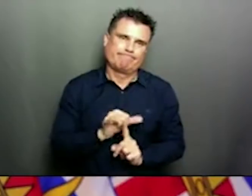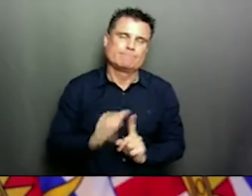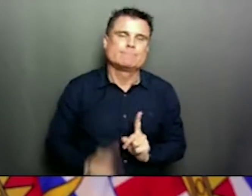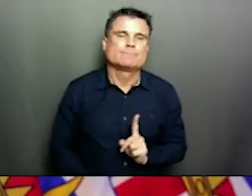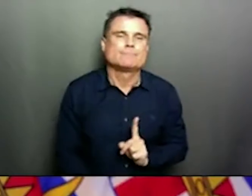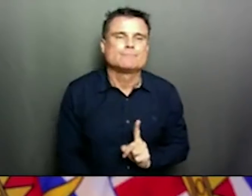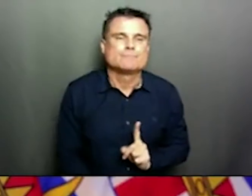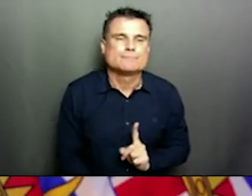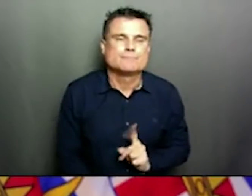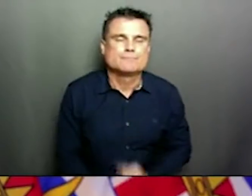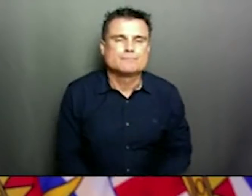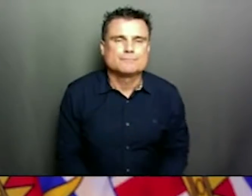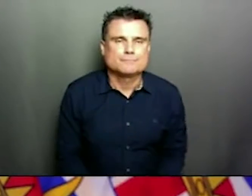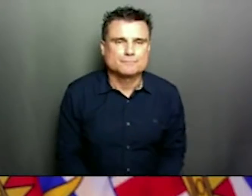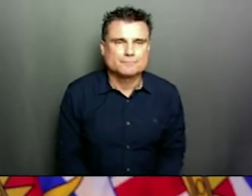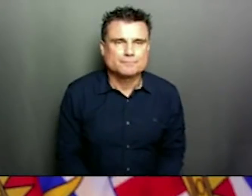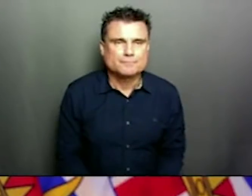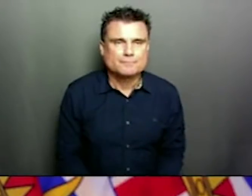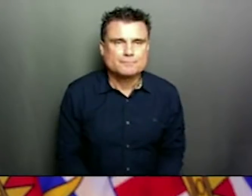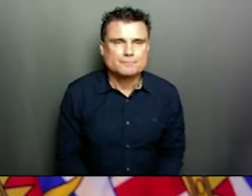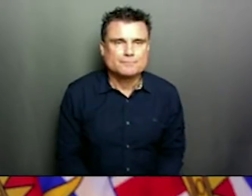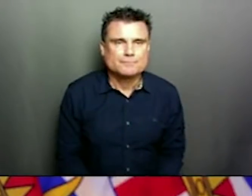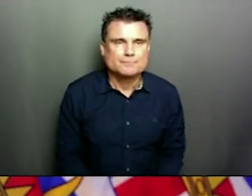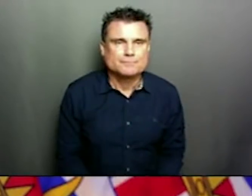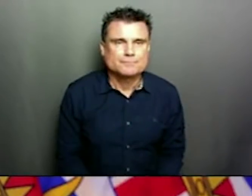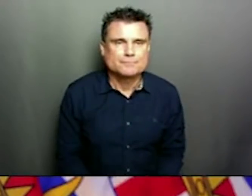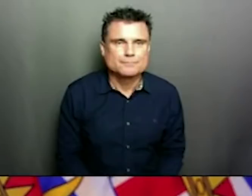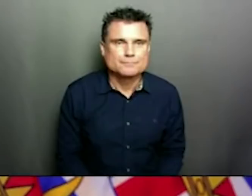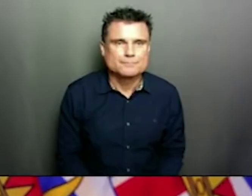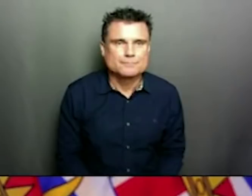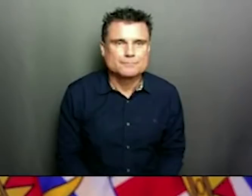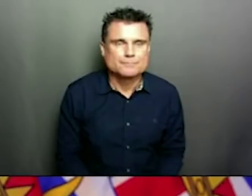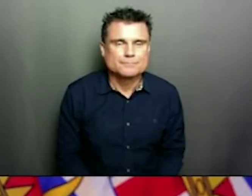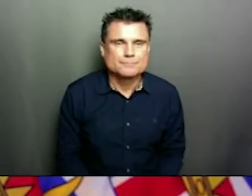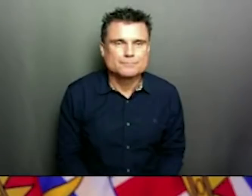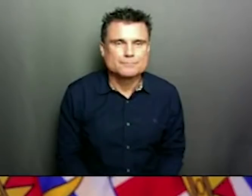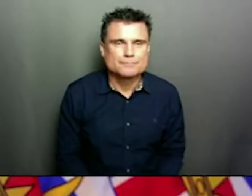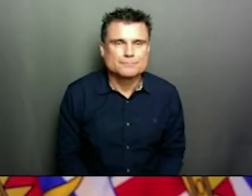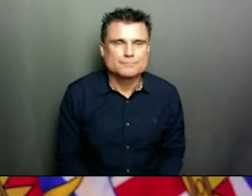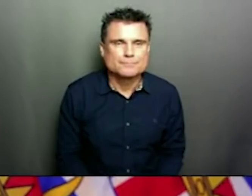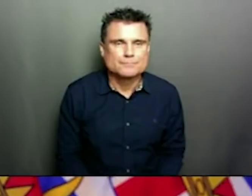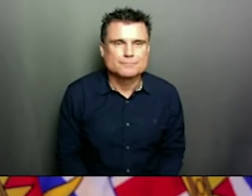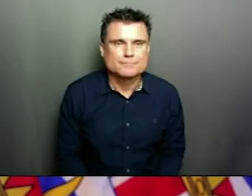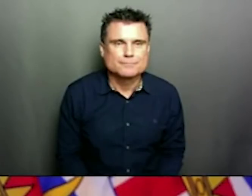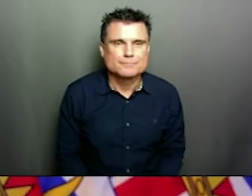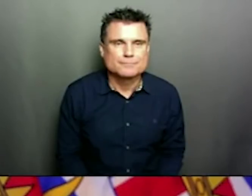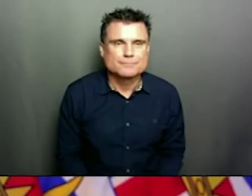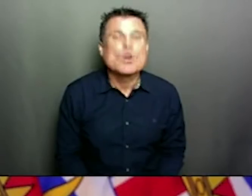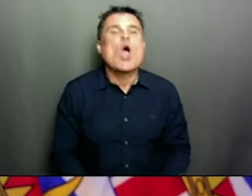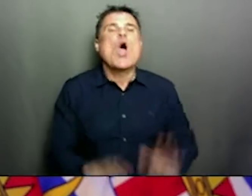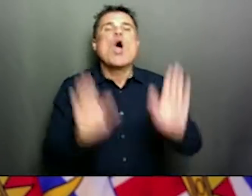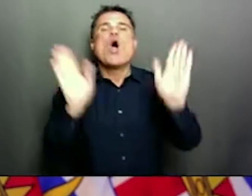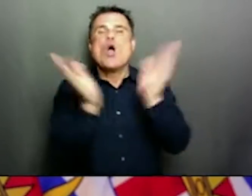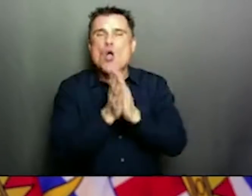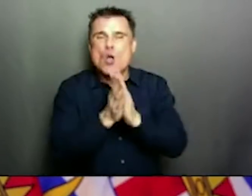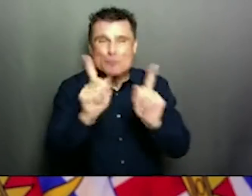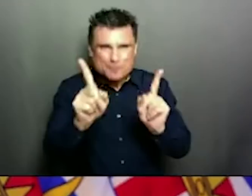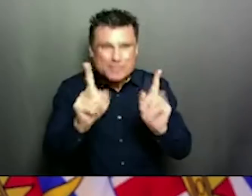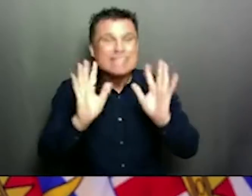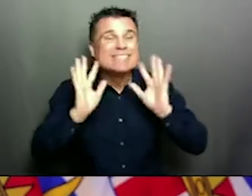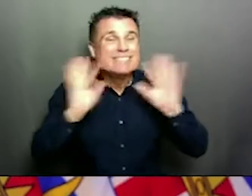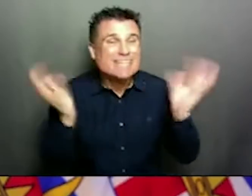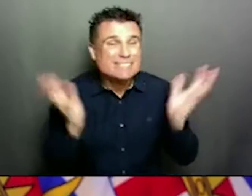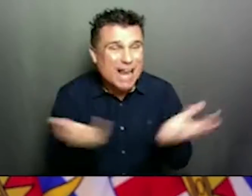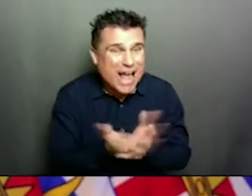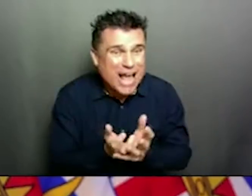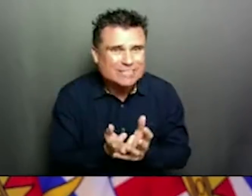time, and that he is able to do what he usually does. But I will say a couple of things. He's